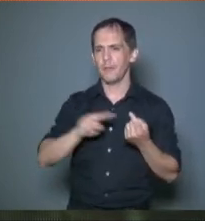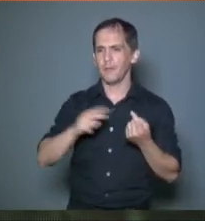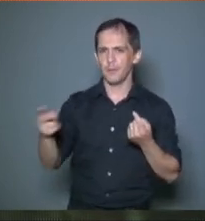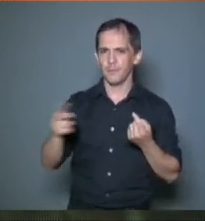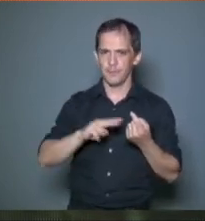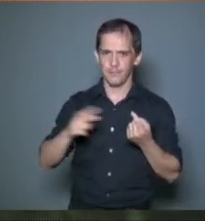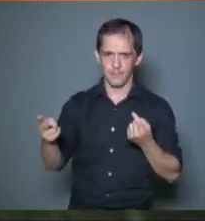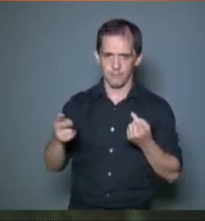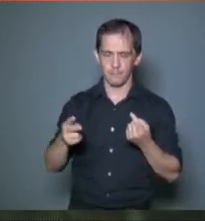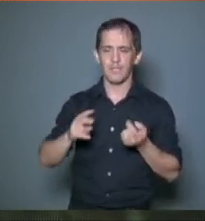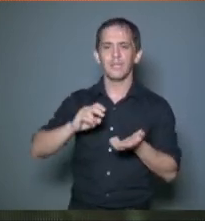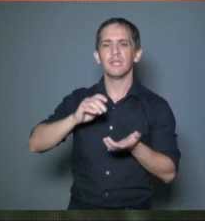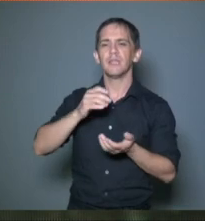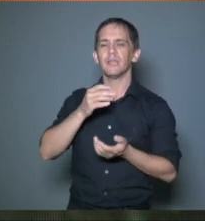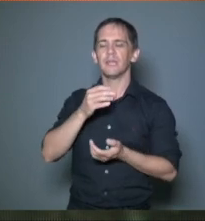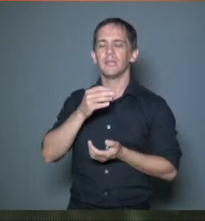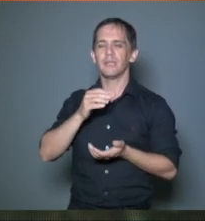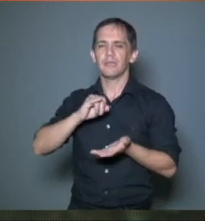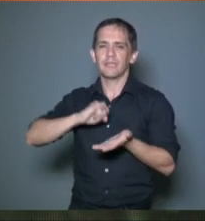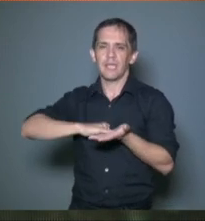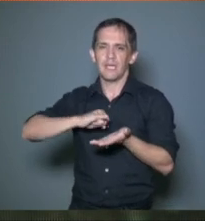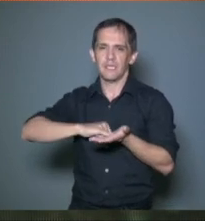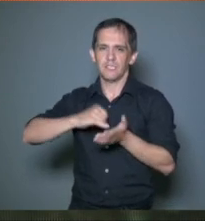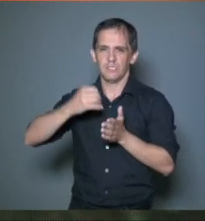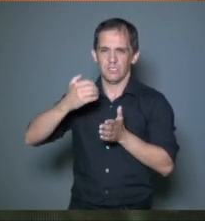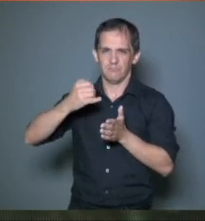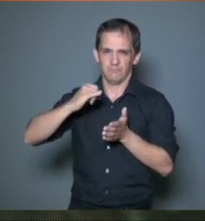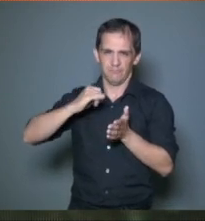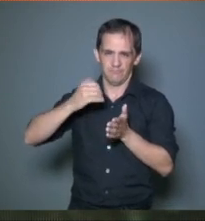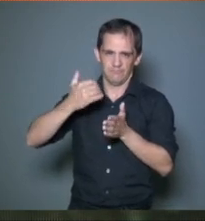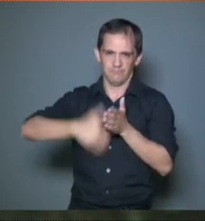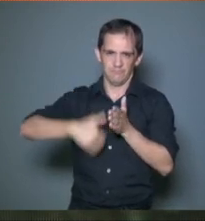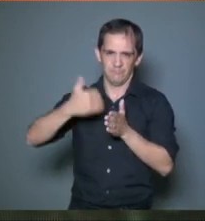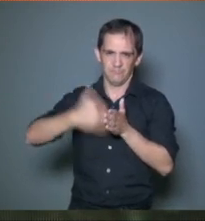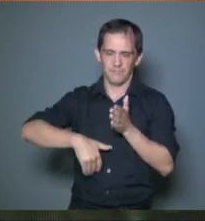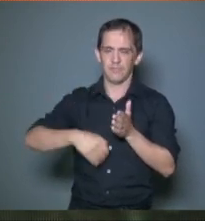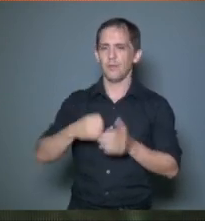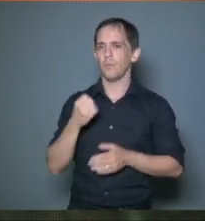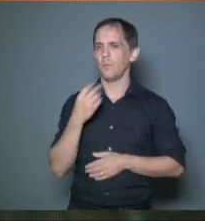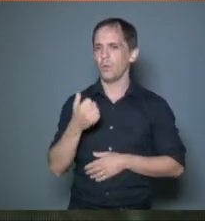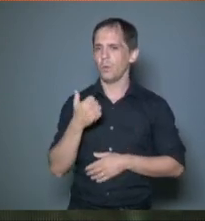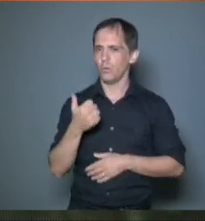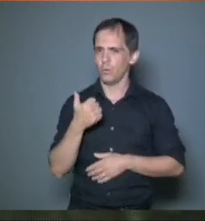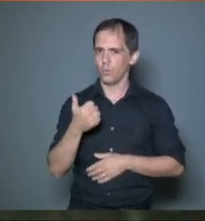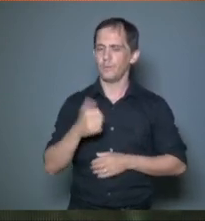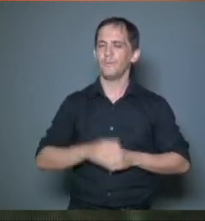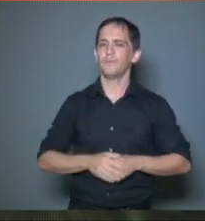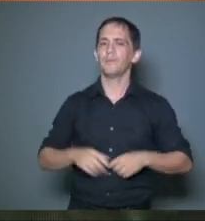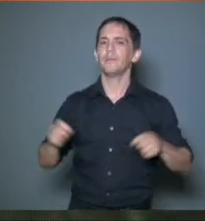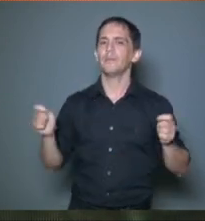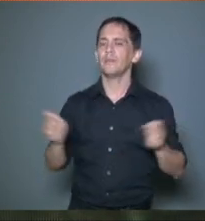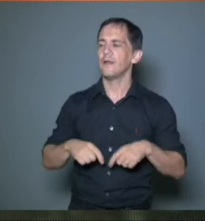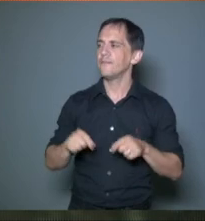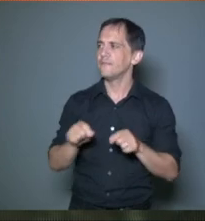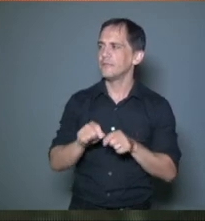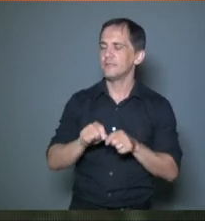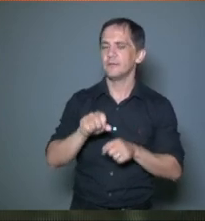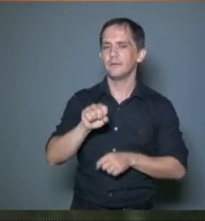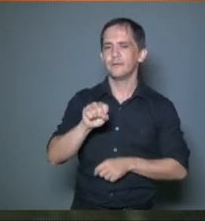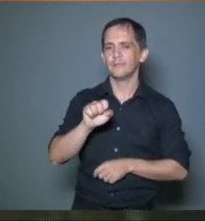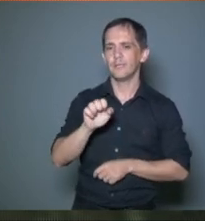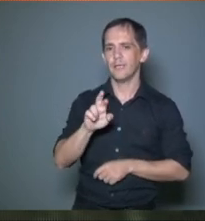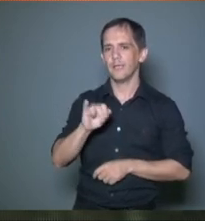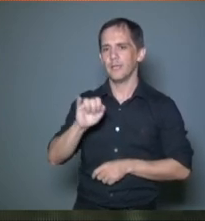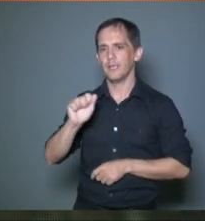A transaction is a bilateral negotiation with the banks. The rates are good. We also have the choice of creating